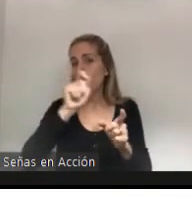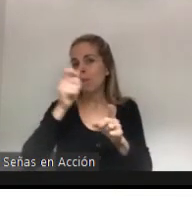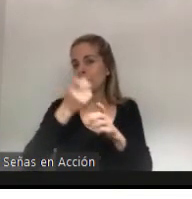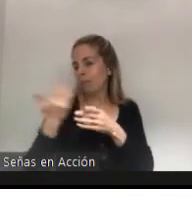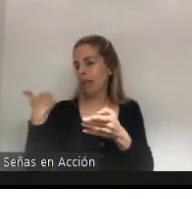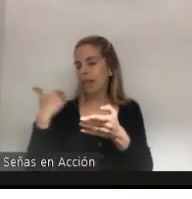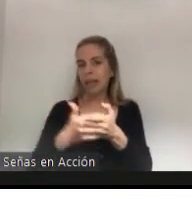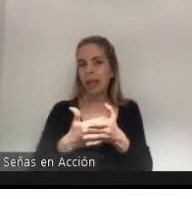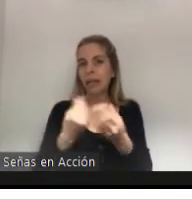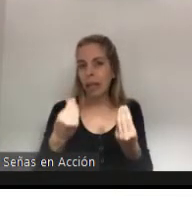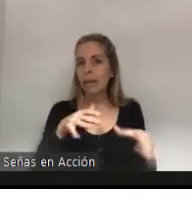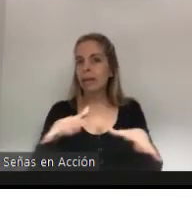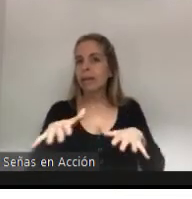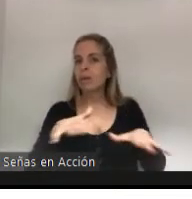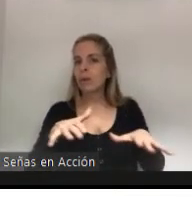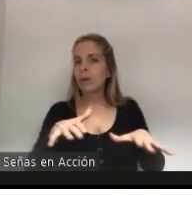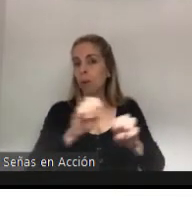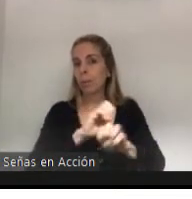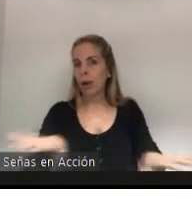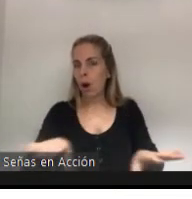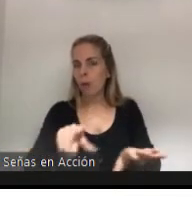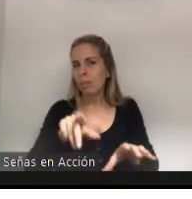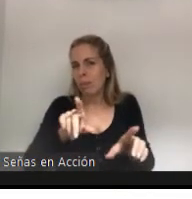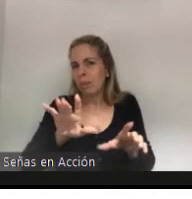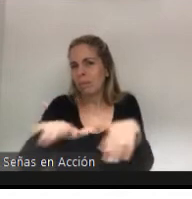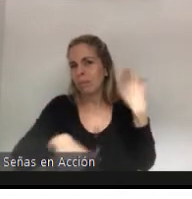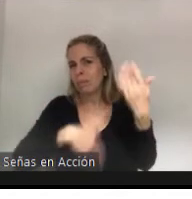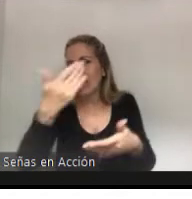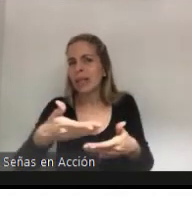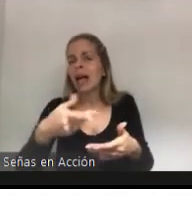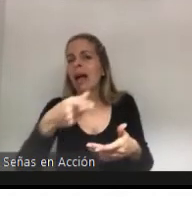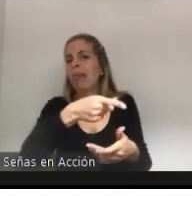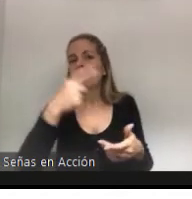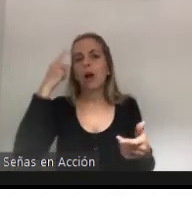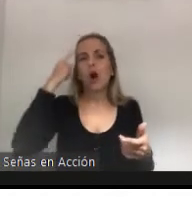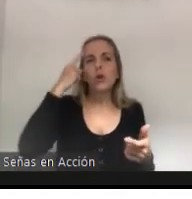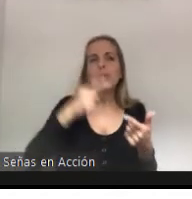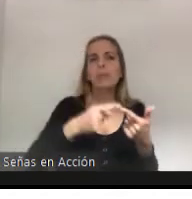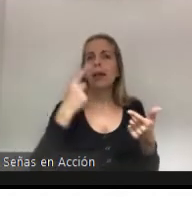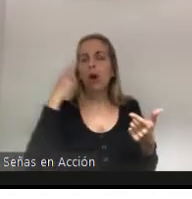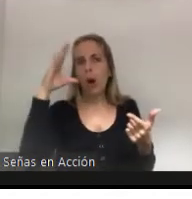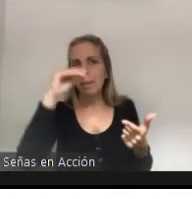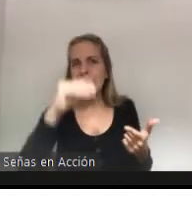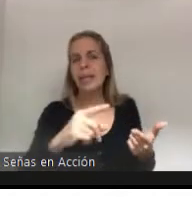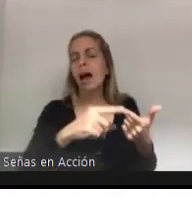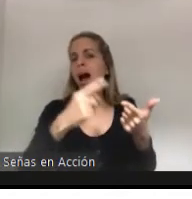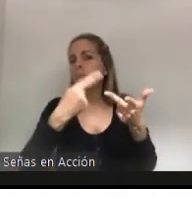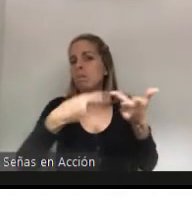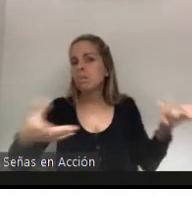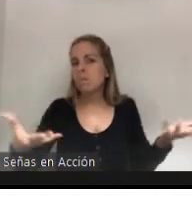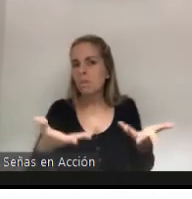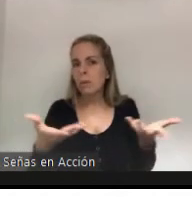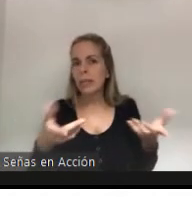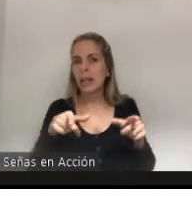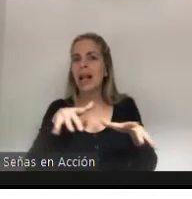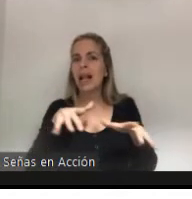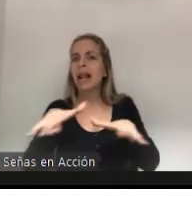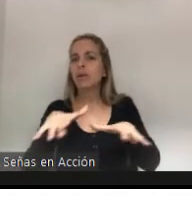in the last few months have gone beyond our knowledge and our capacity to take